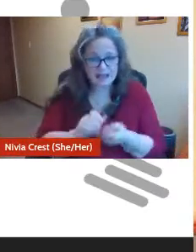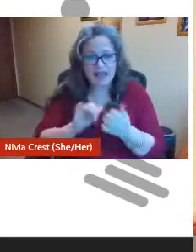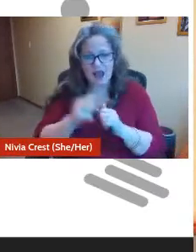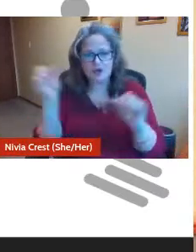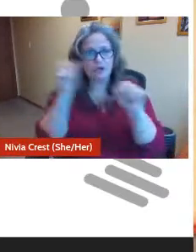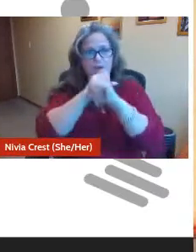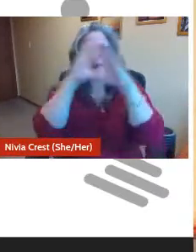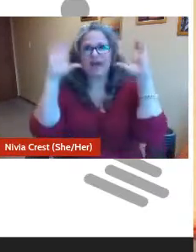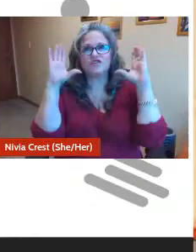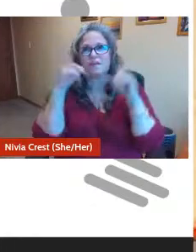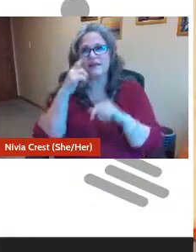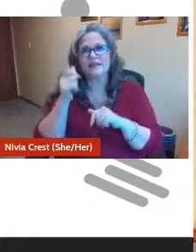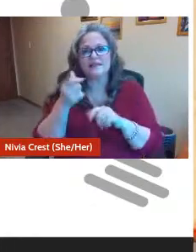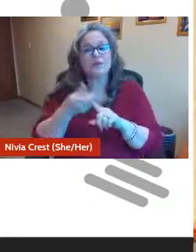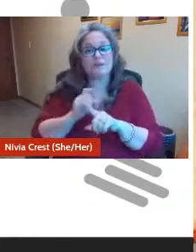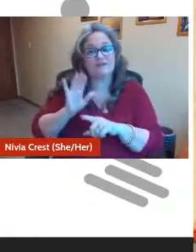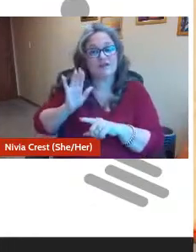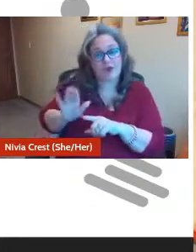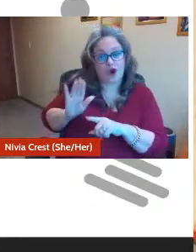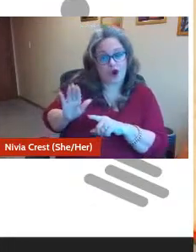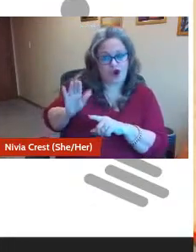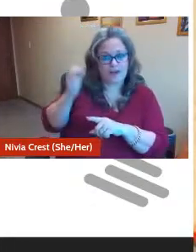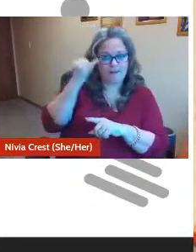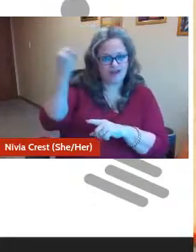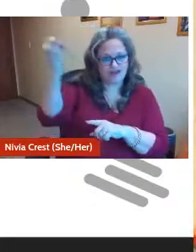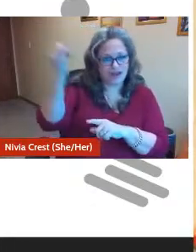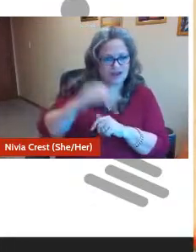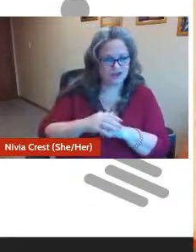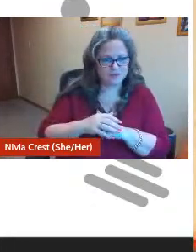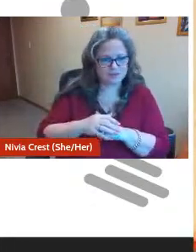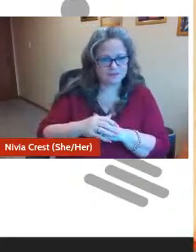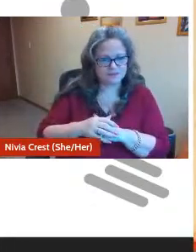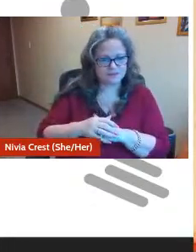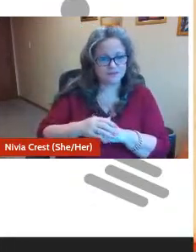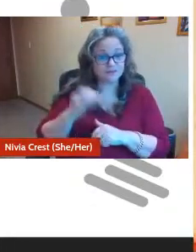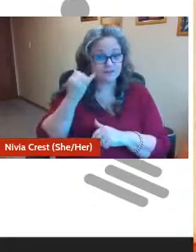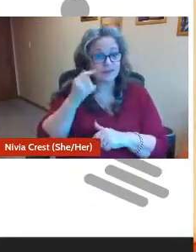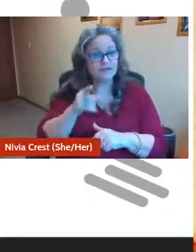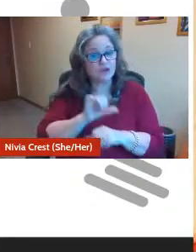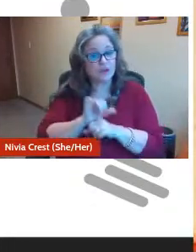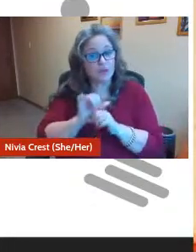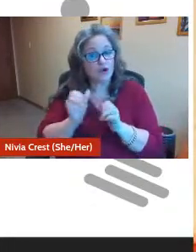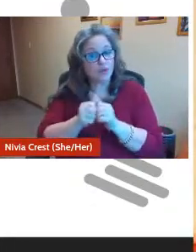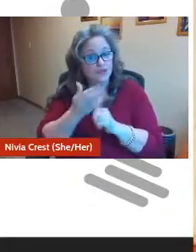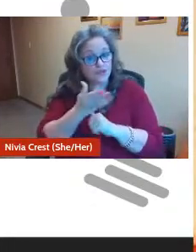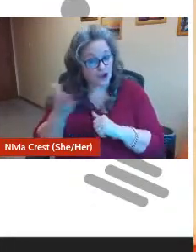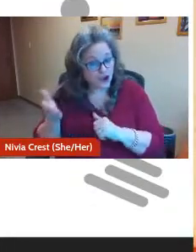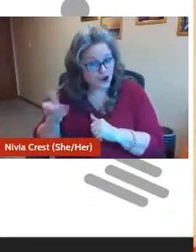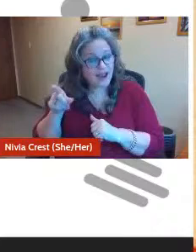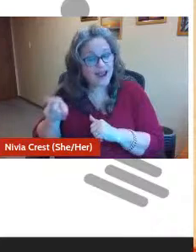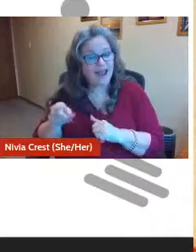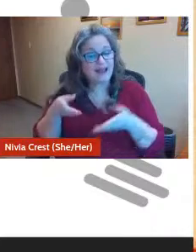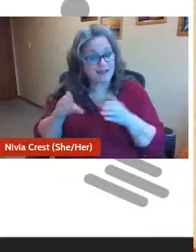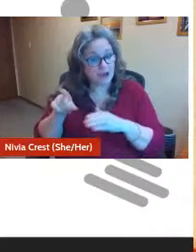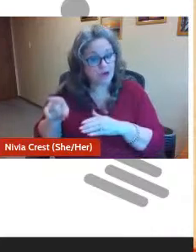imagine it, because it's going to come from her imagination. But I think that if you work with her and let her